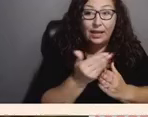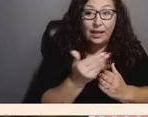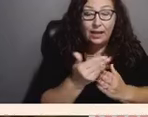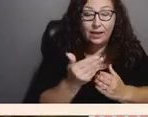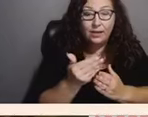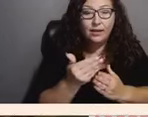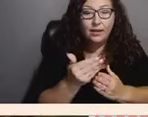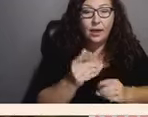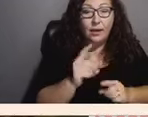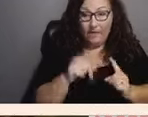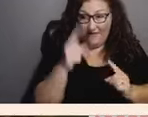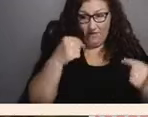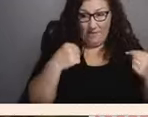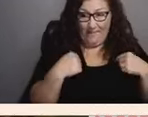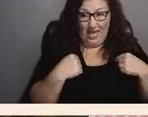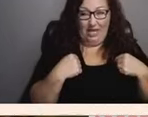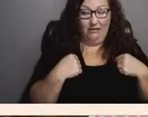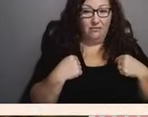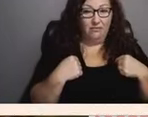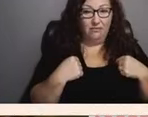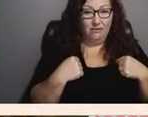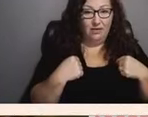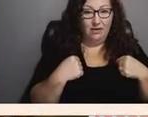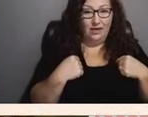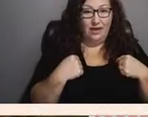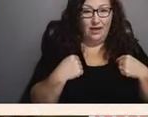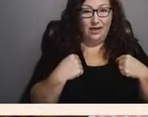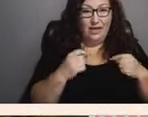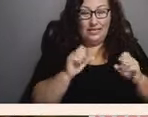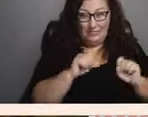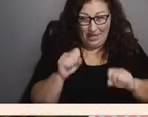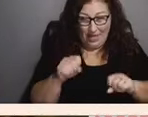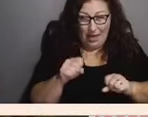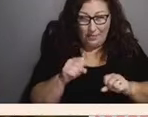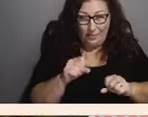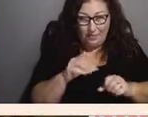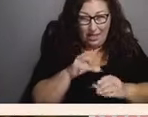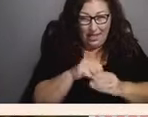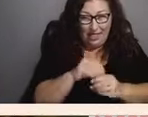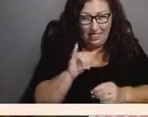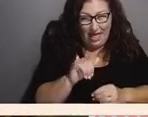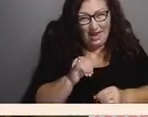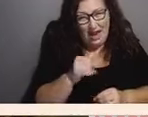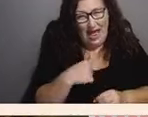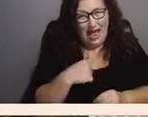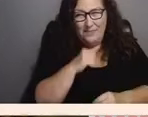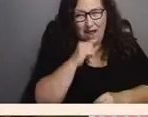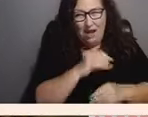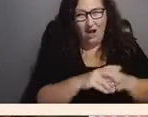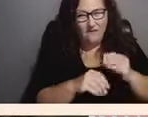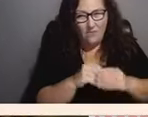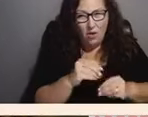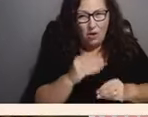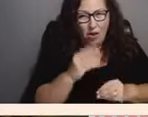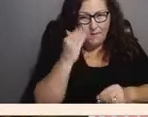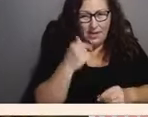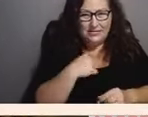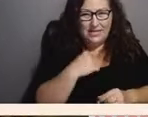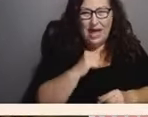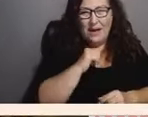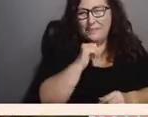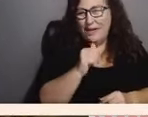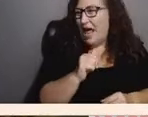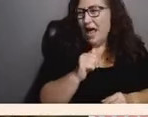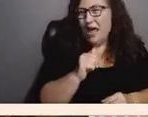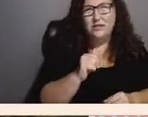for me to be able to be in that experience, I'm kind of uncomfortable because I'm not totally